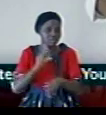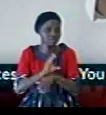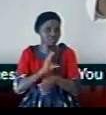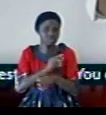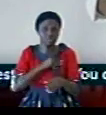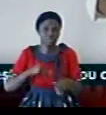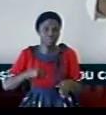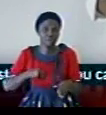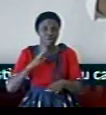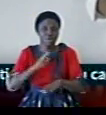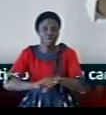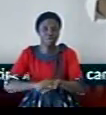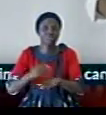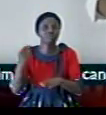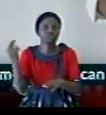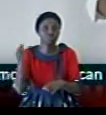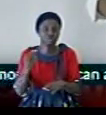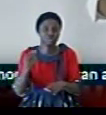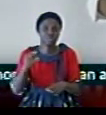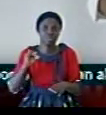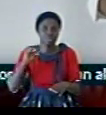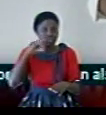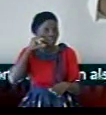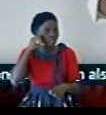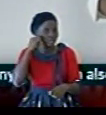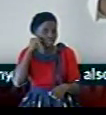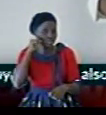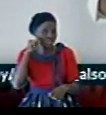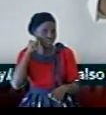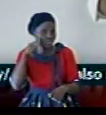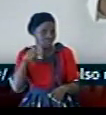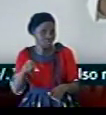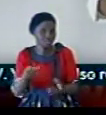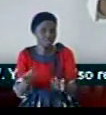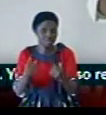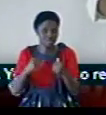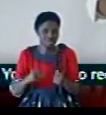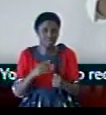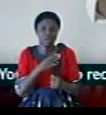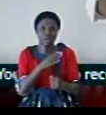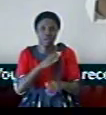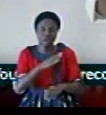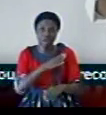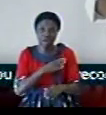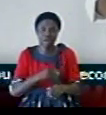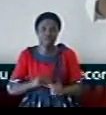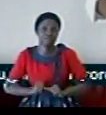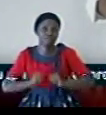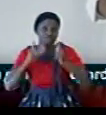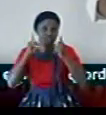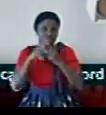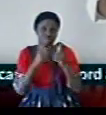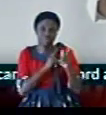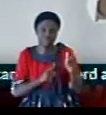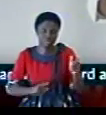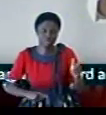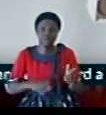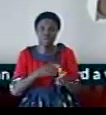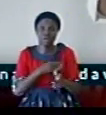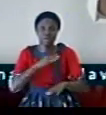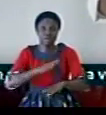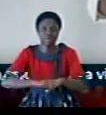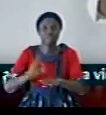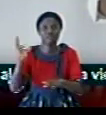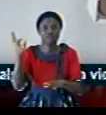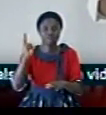my life to Jesus. And on Friday, the Lord visited me. I have issue that I cannot sleep. And